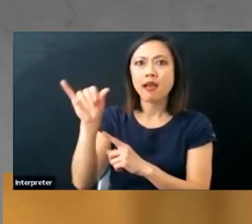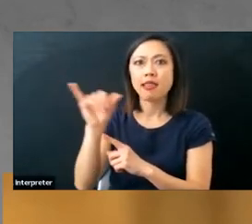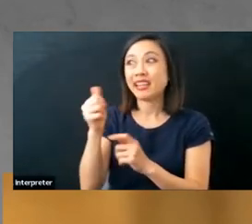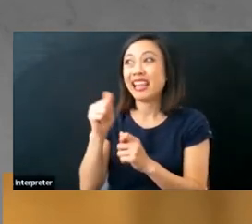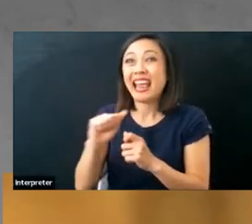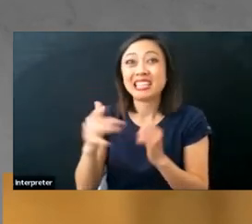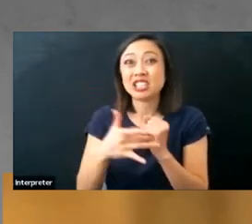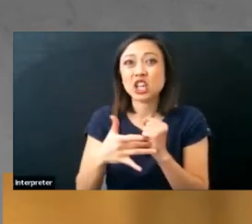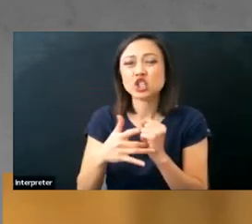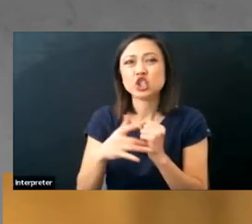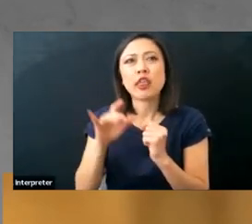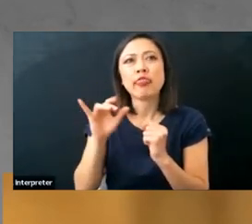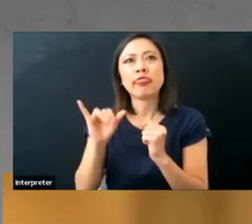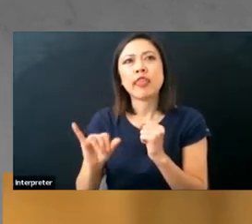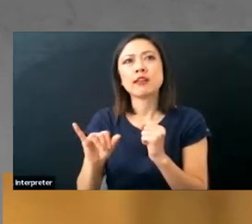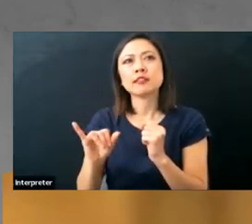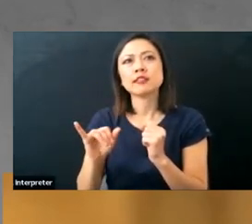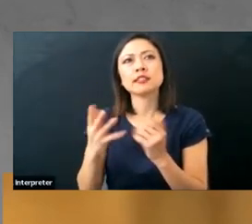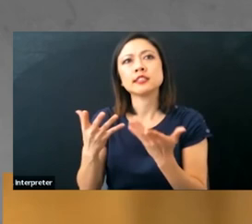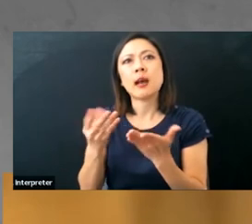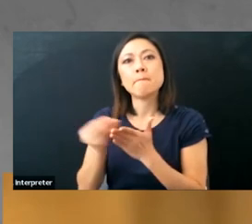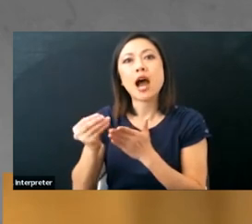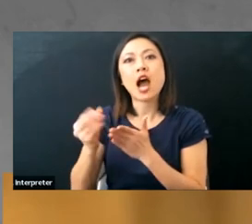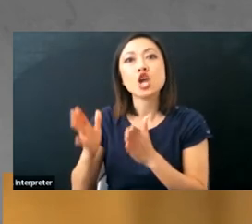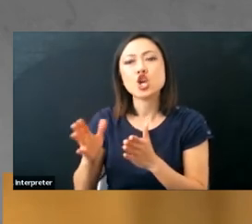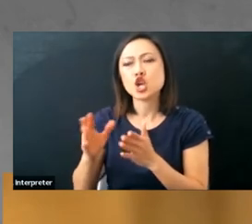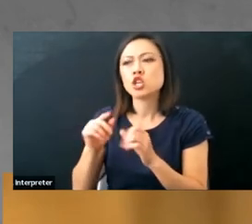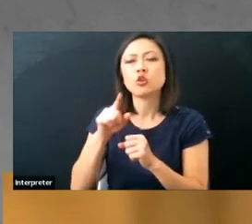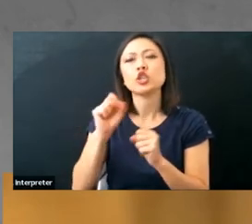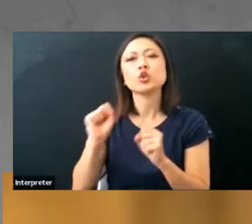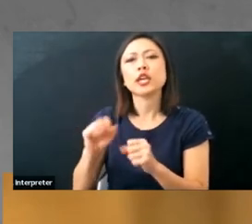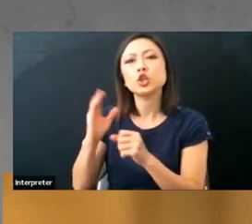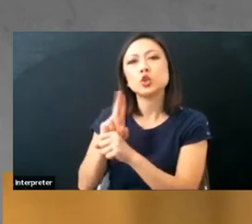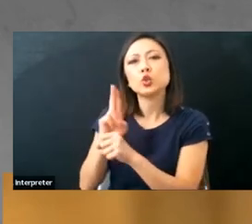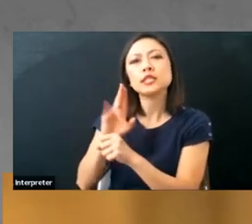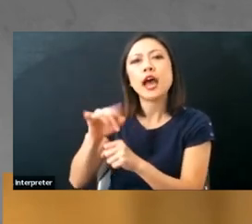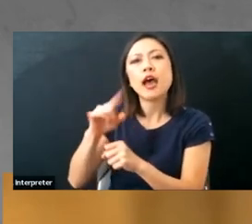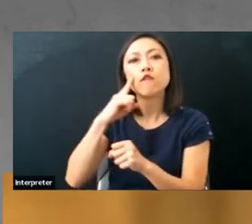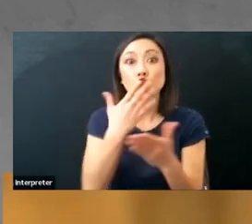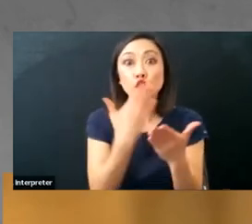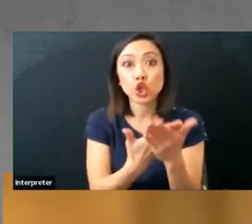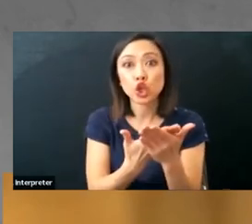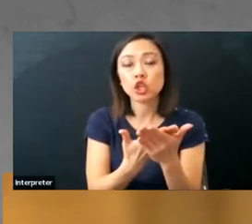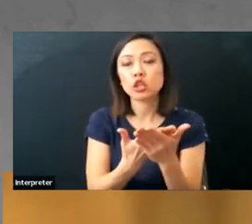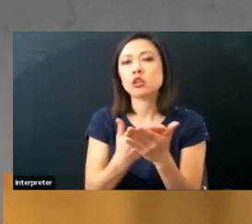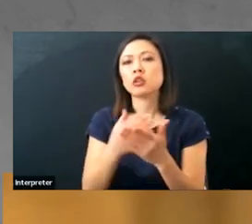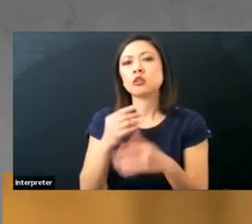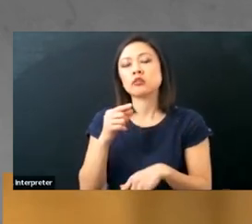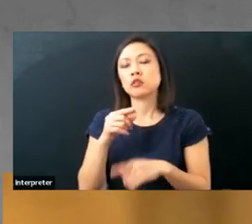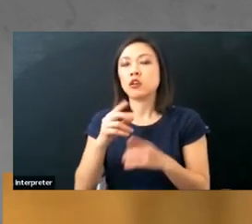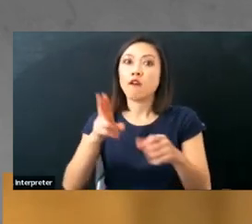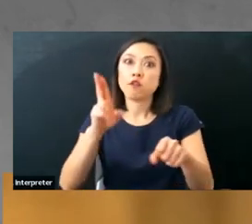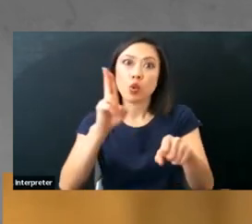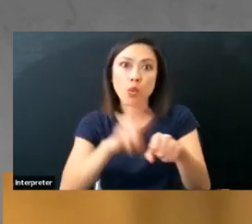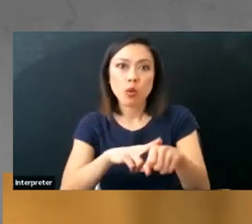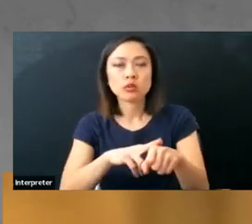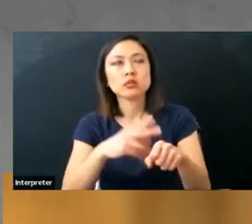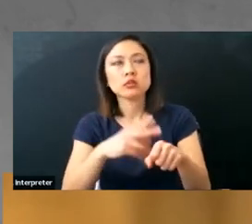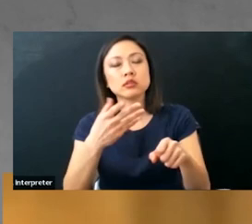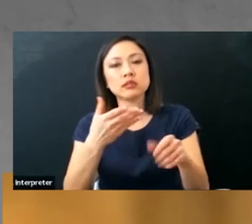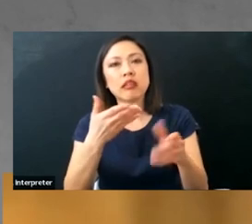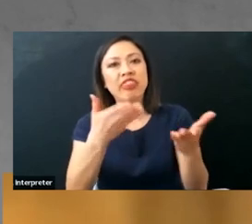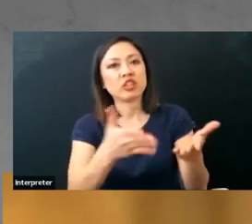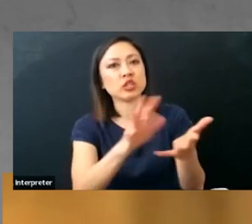the ability to actually be used for good, to sterilize, to heat, and of course there's destruction. And the